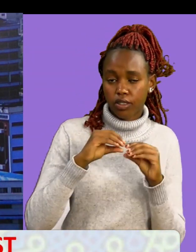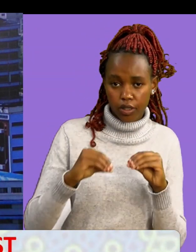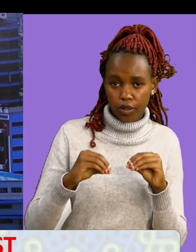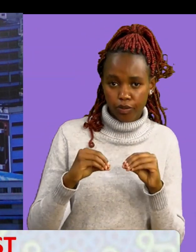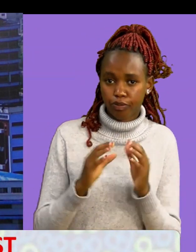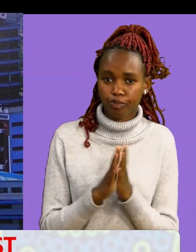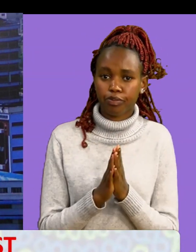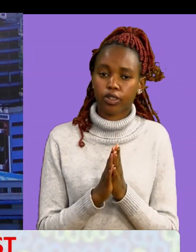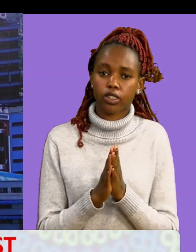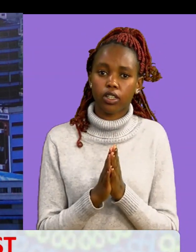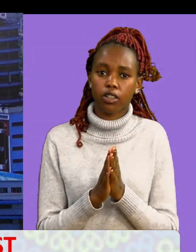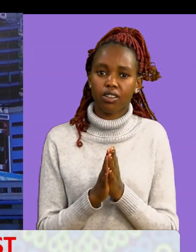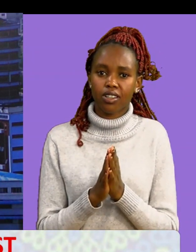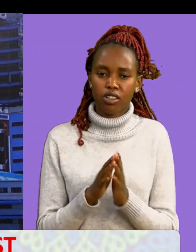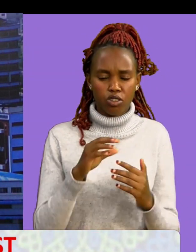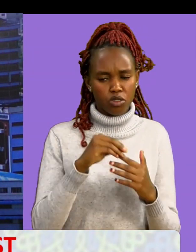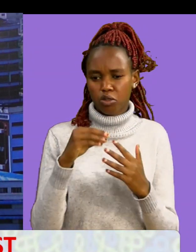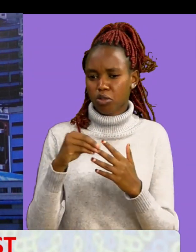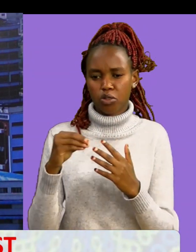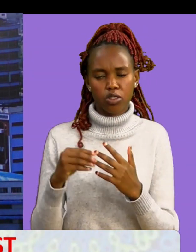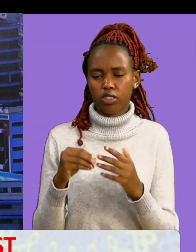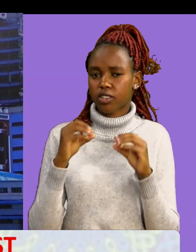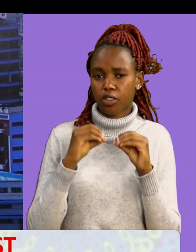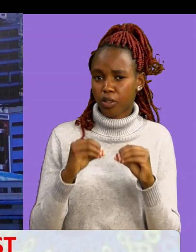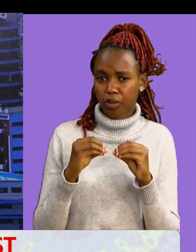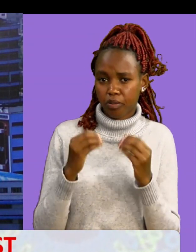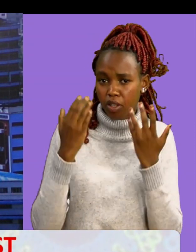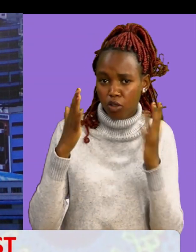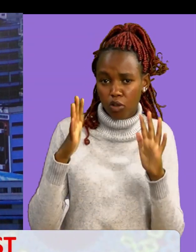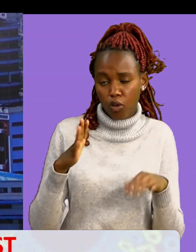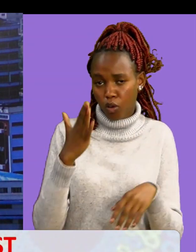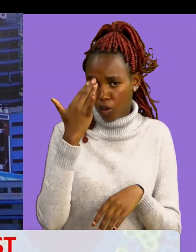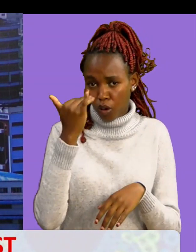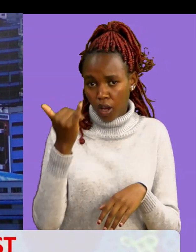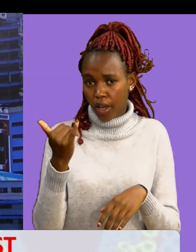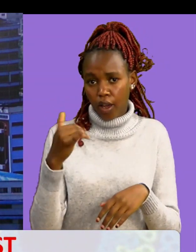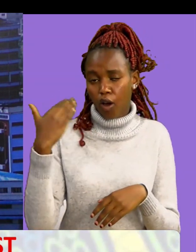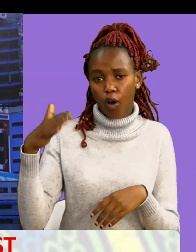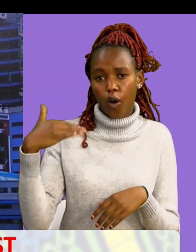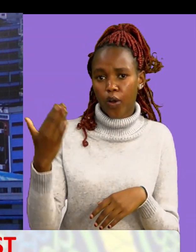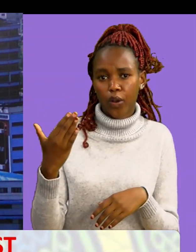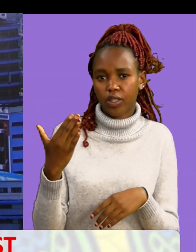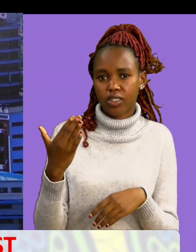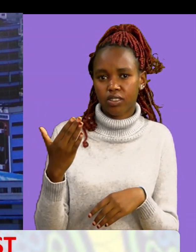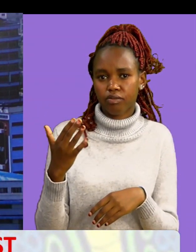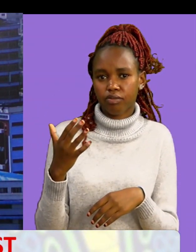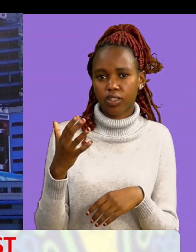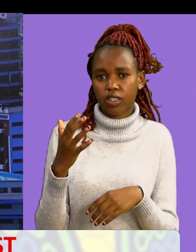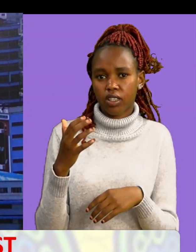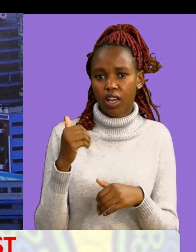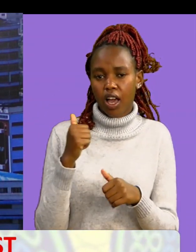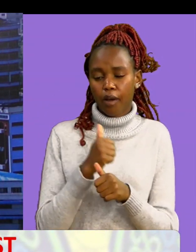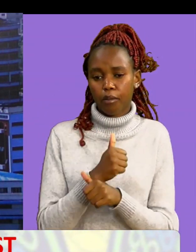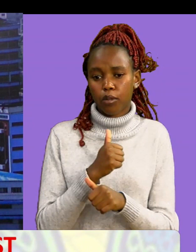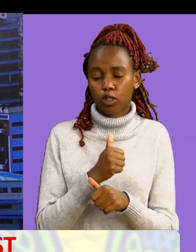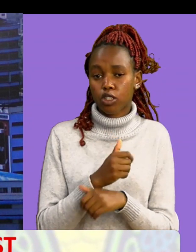hatuna hiyo ubaguzi, because the stigma is always there, and I don't know why we always have to criticize, our brothers and sisters